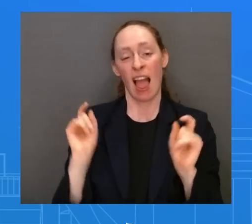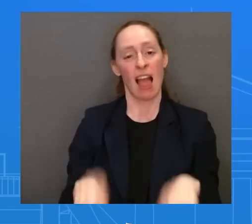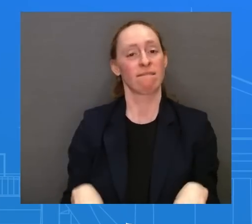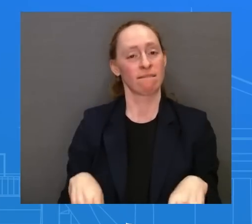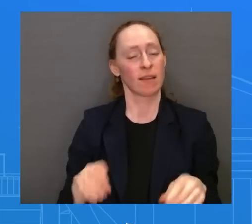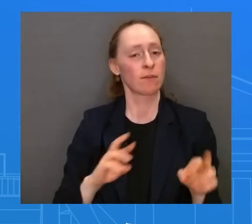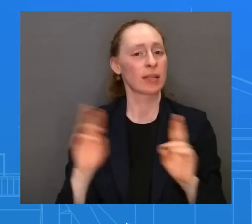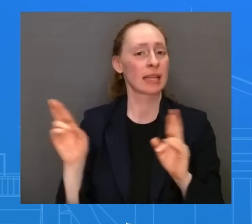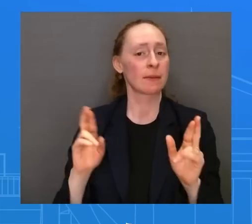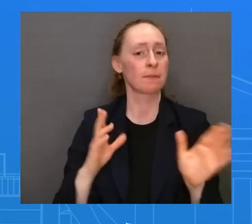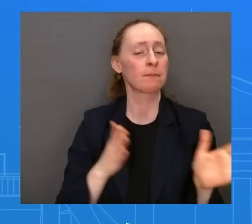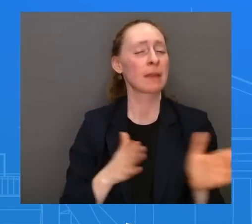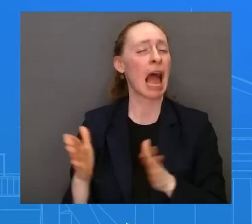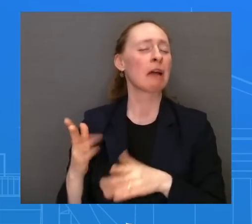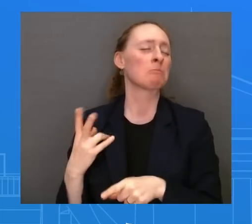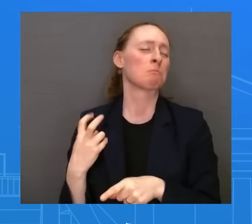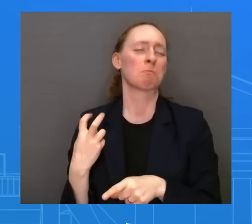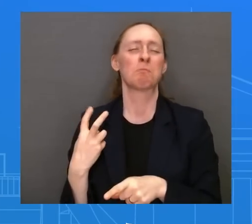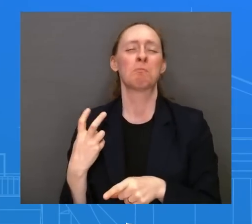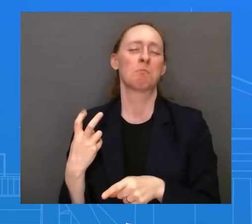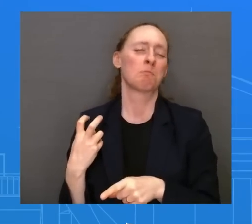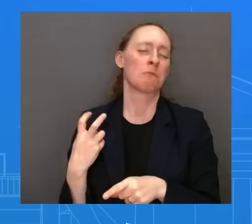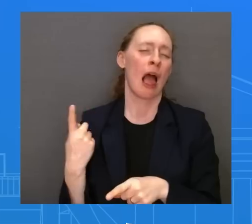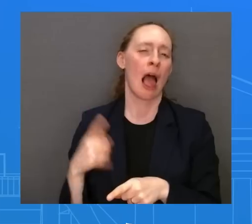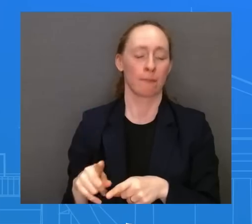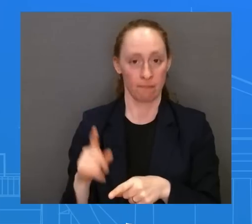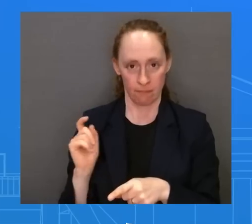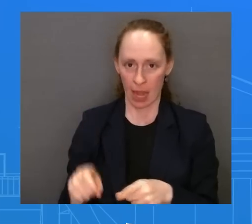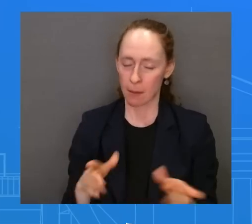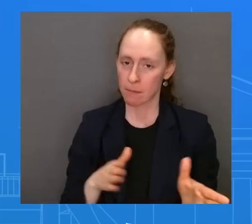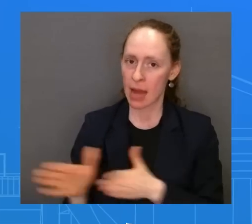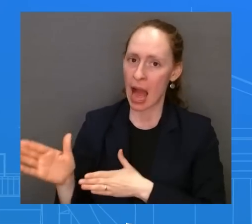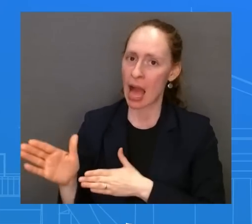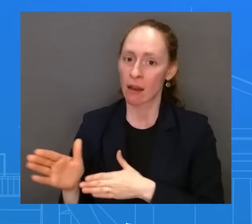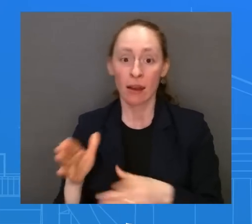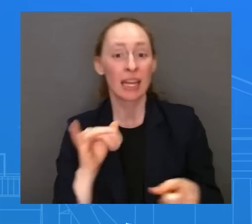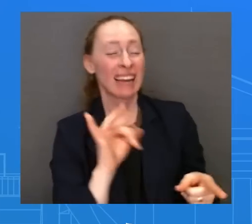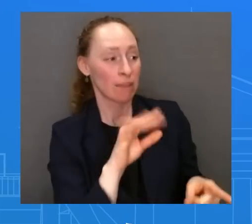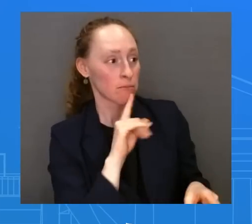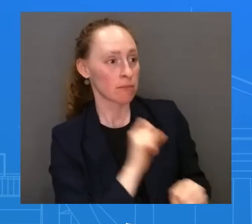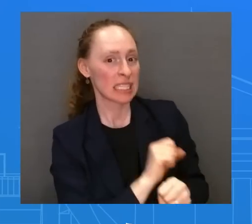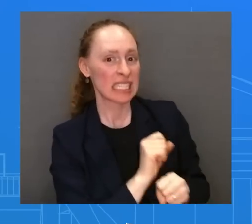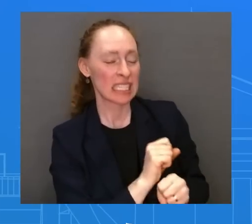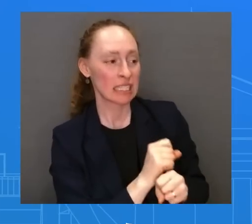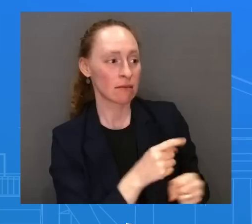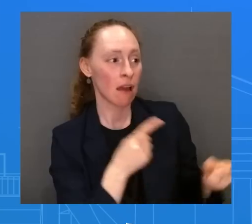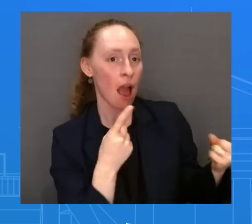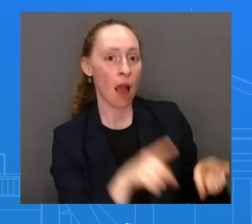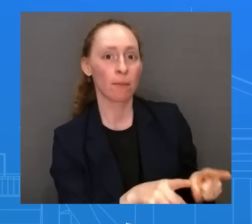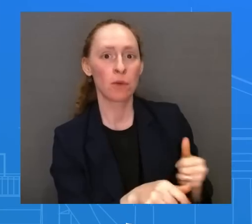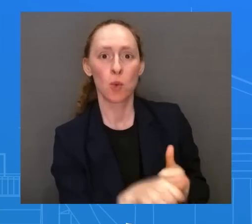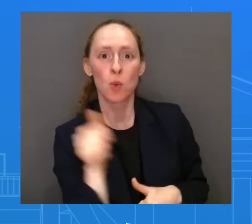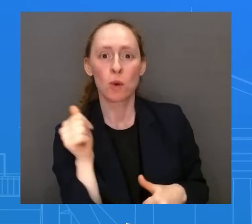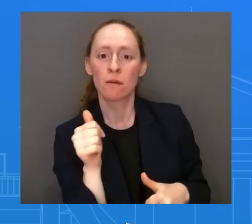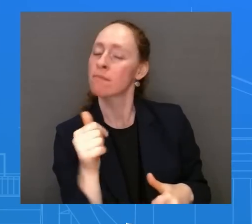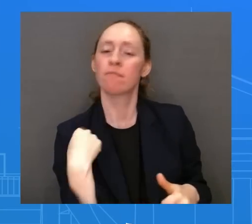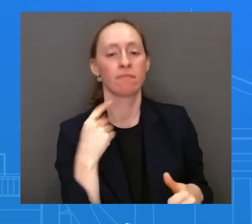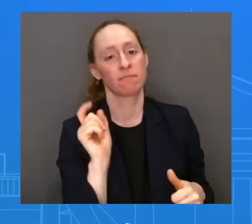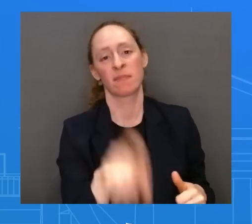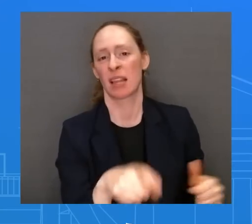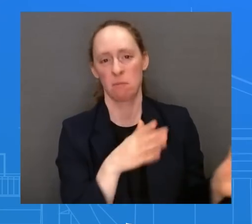in Afghanistan informed our decision to set up a small group of experts for worst case scenario planning on Ukraine which included simulation